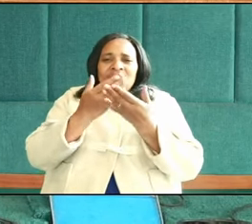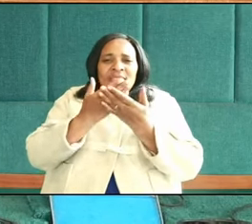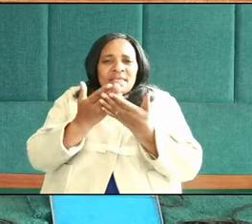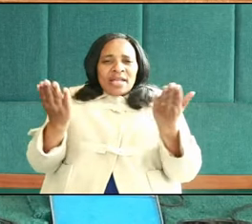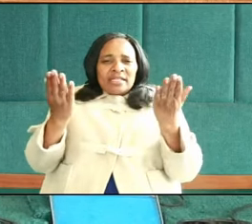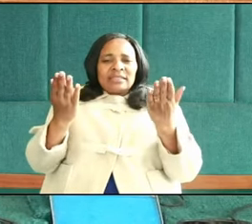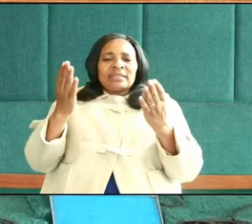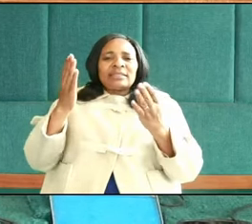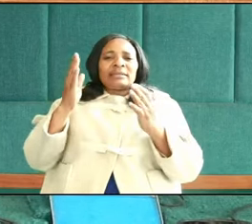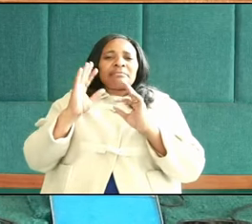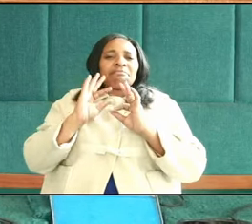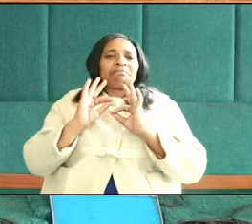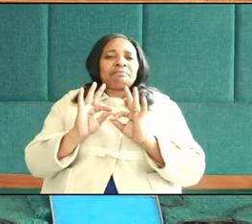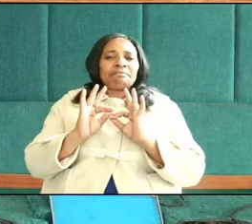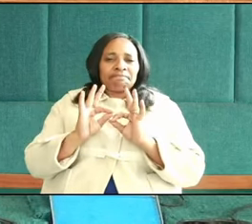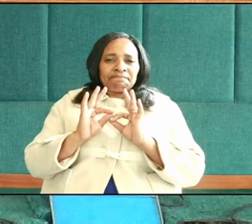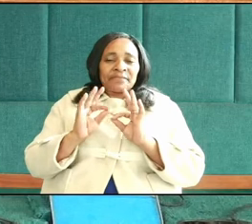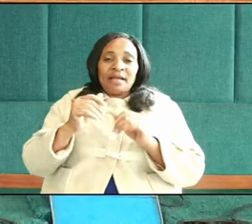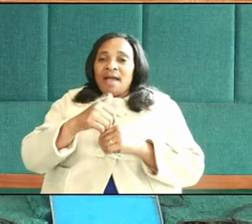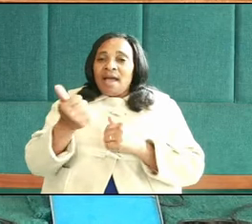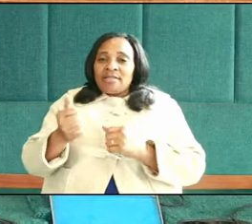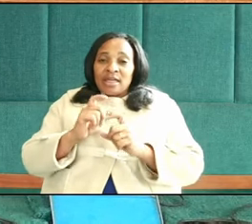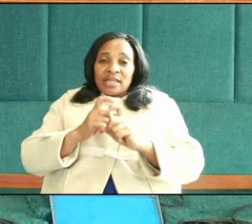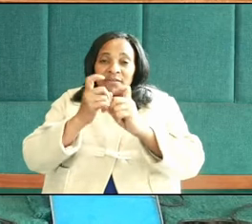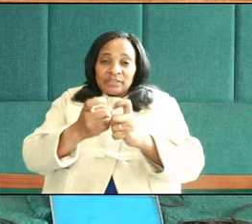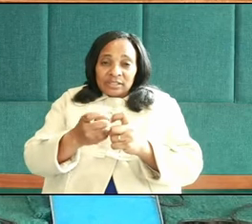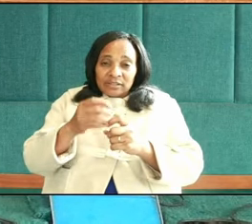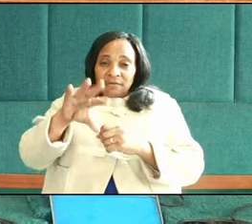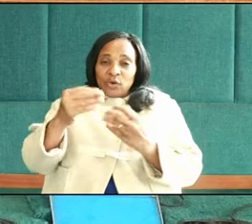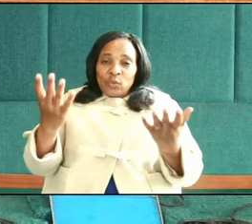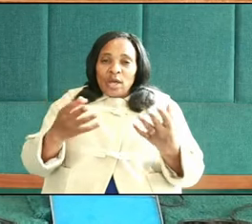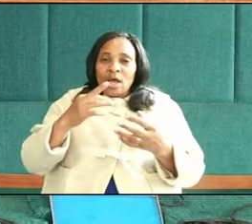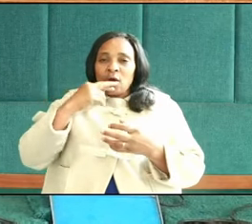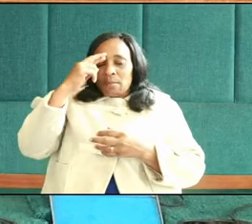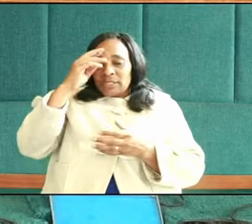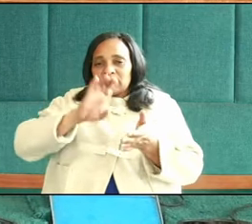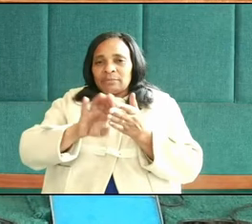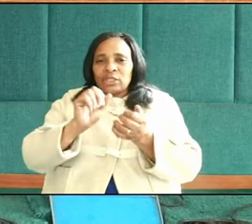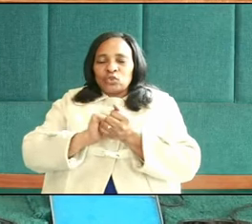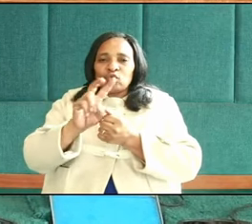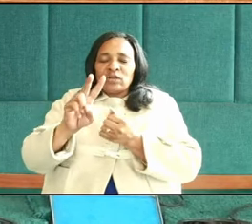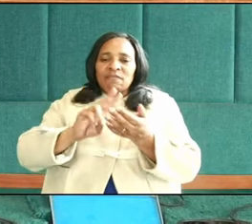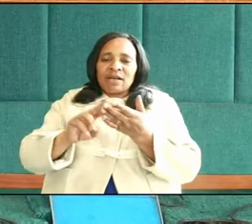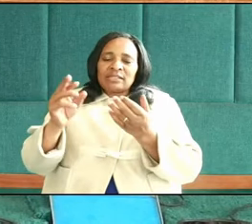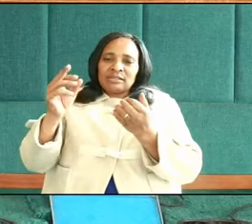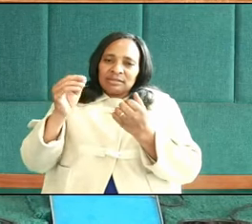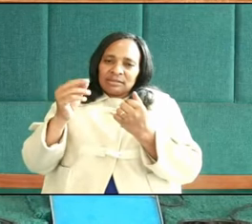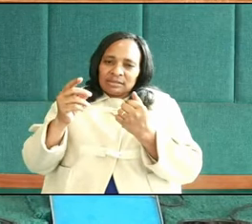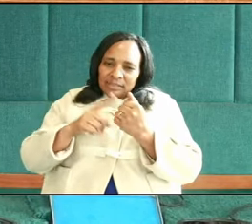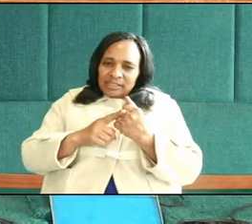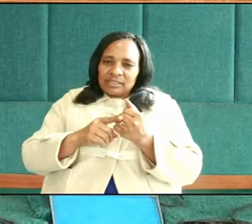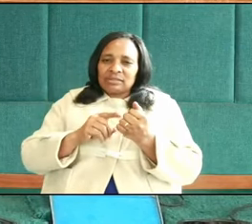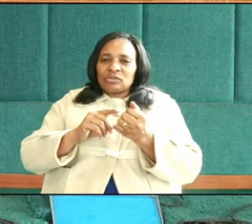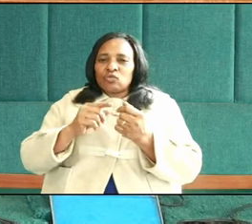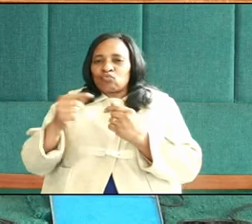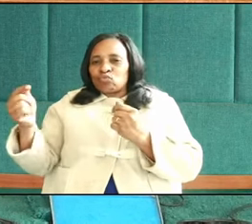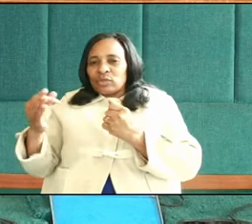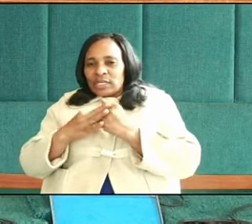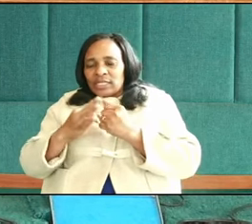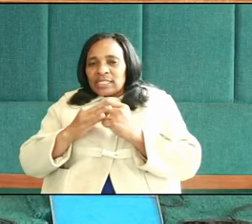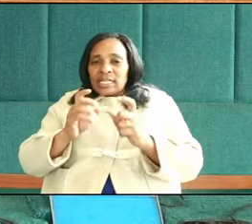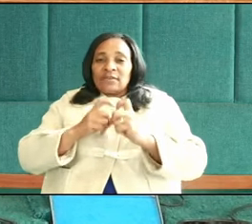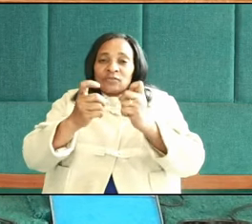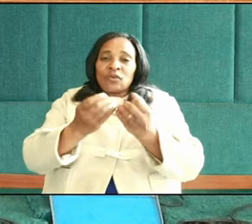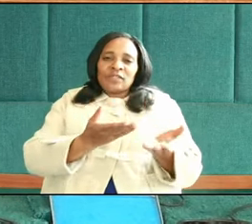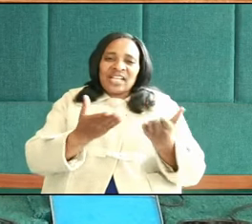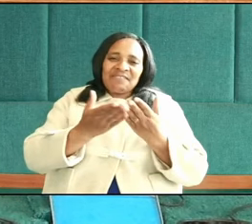really smart. Other gifts are found in Romans chapter 12, verses 6 to 8. We have the gifts of